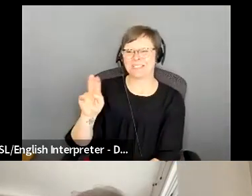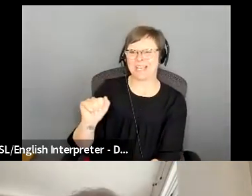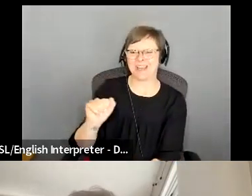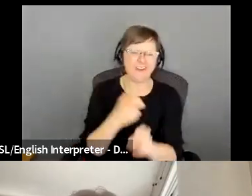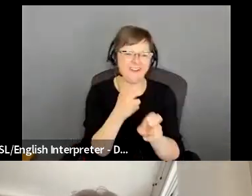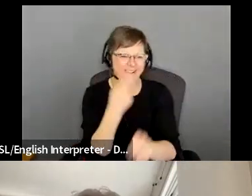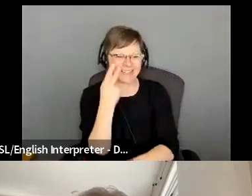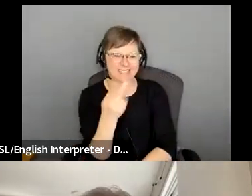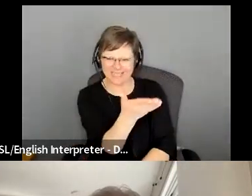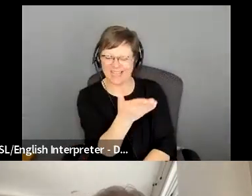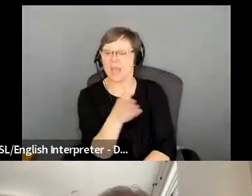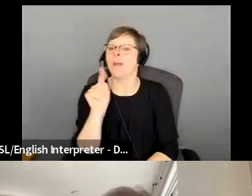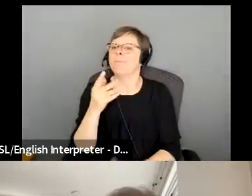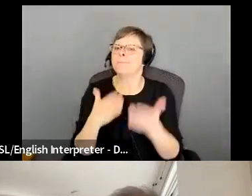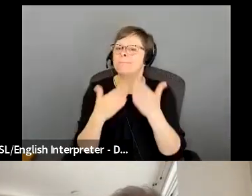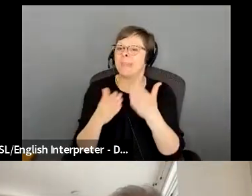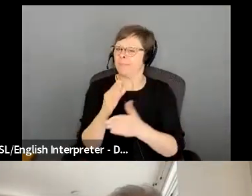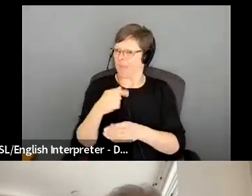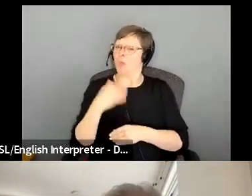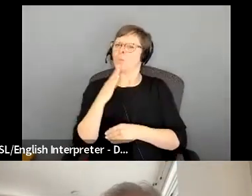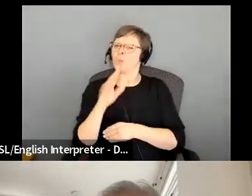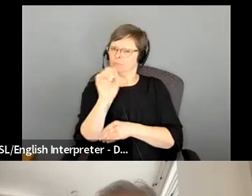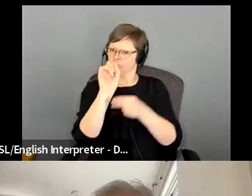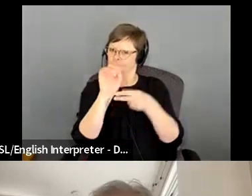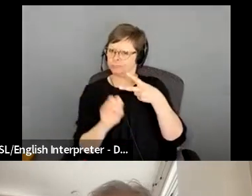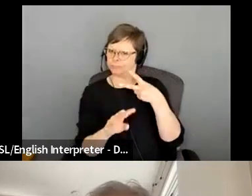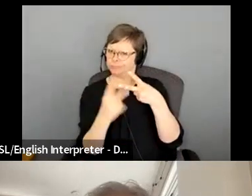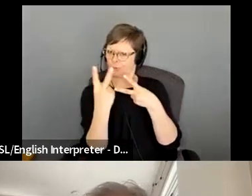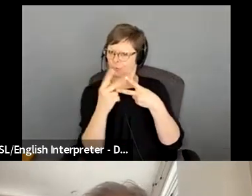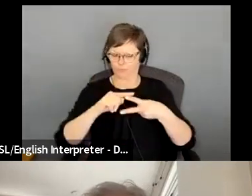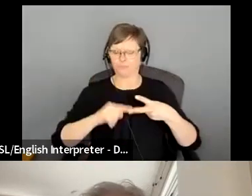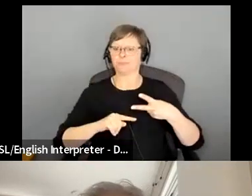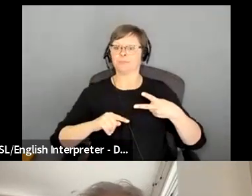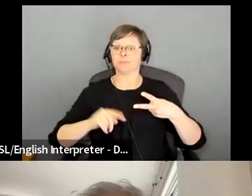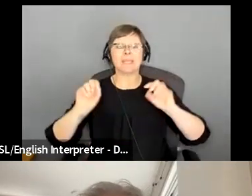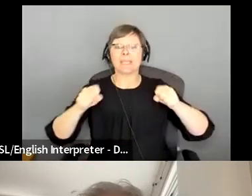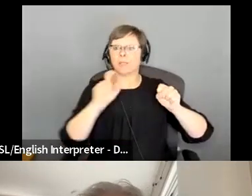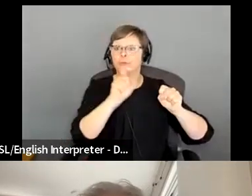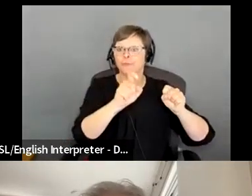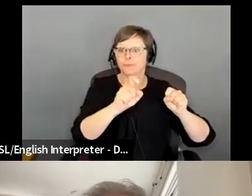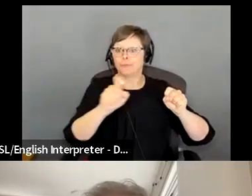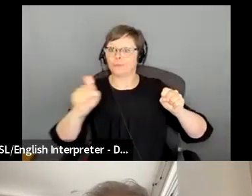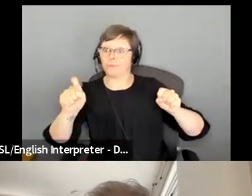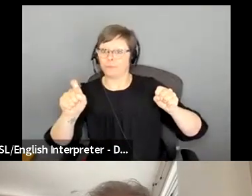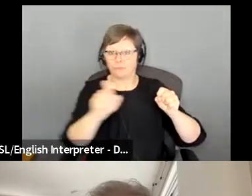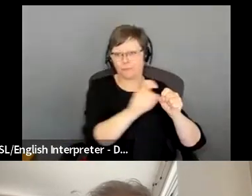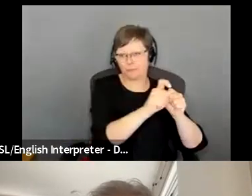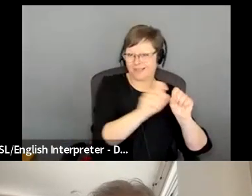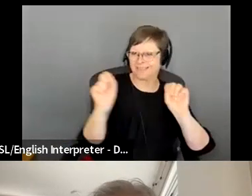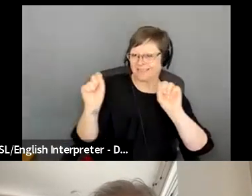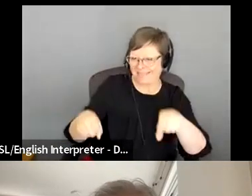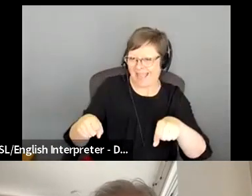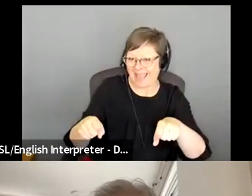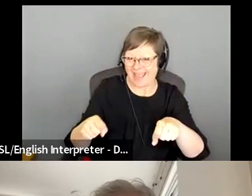is maybe a note to say two things. You can adjust the size of the PowerPoint and the size of our faces by dragging the